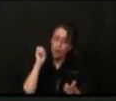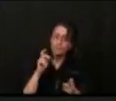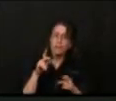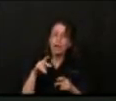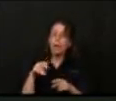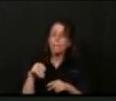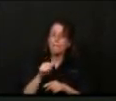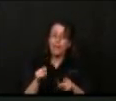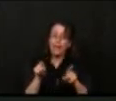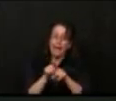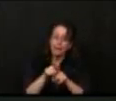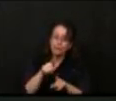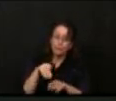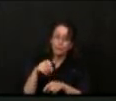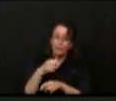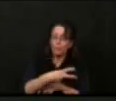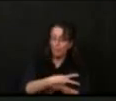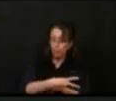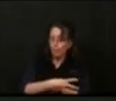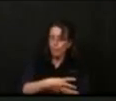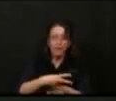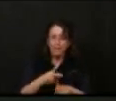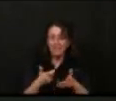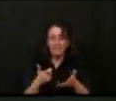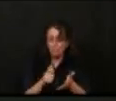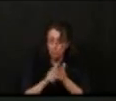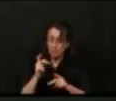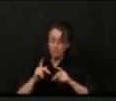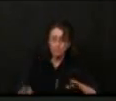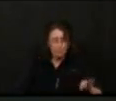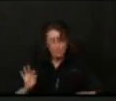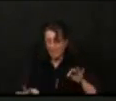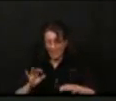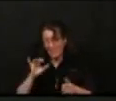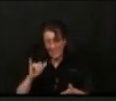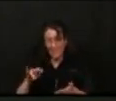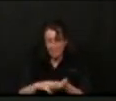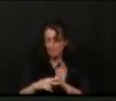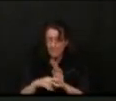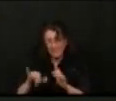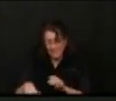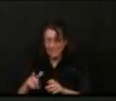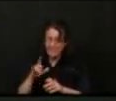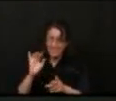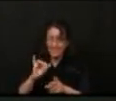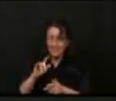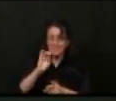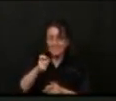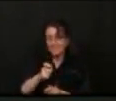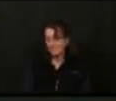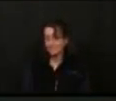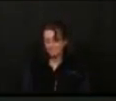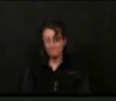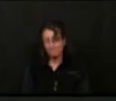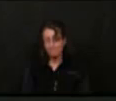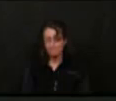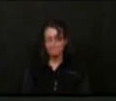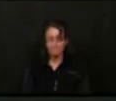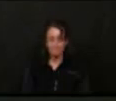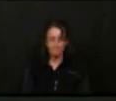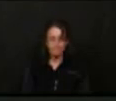throw. And I think we have to acknowledge that at the earliest possible time as we start working on this budget